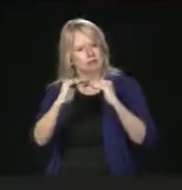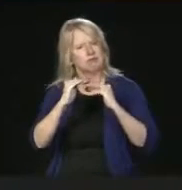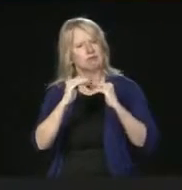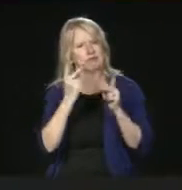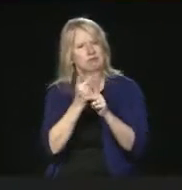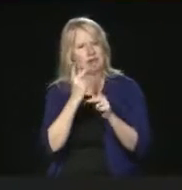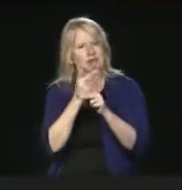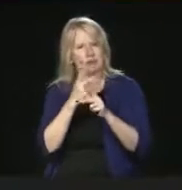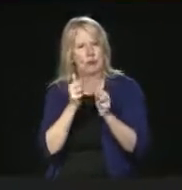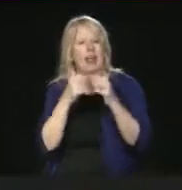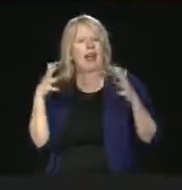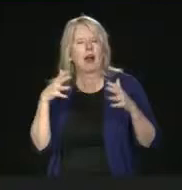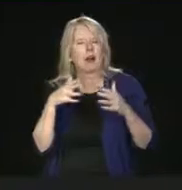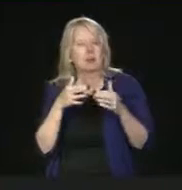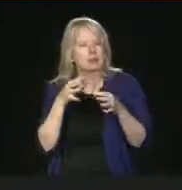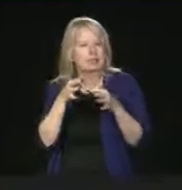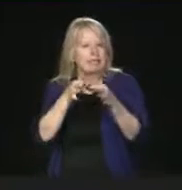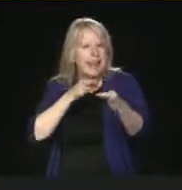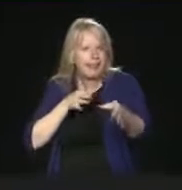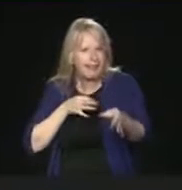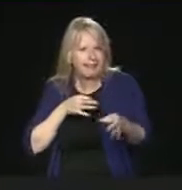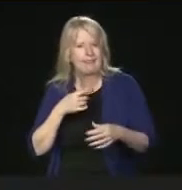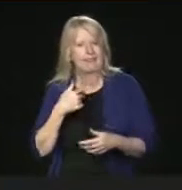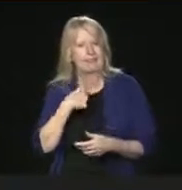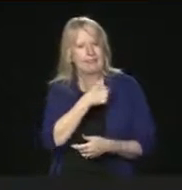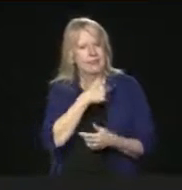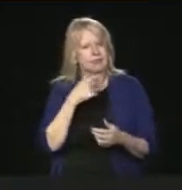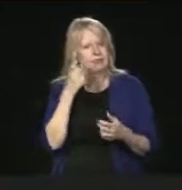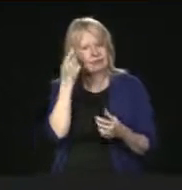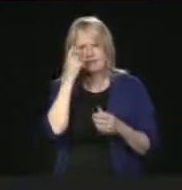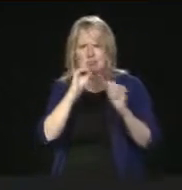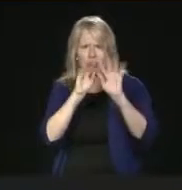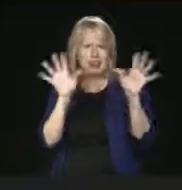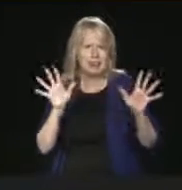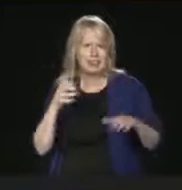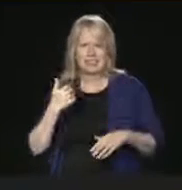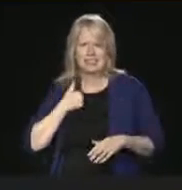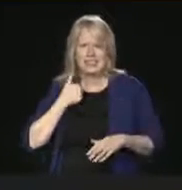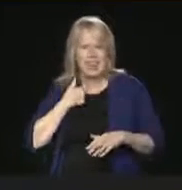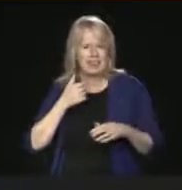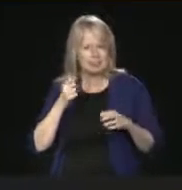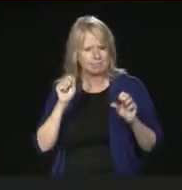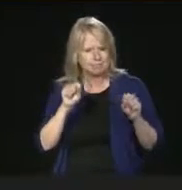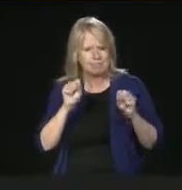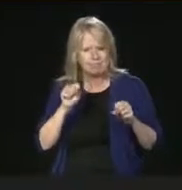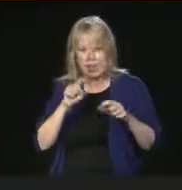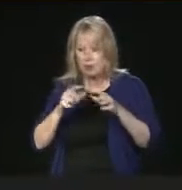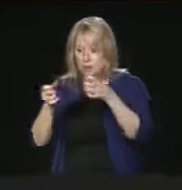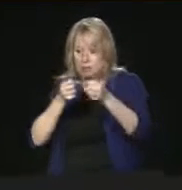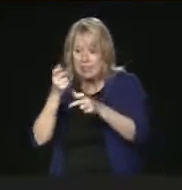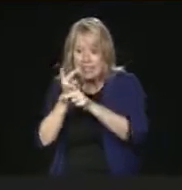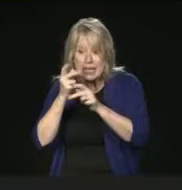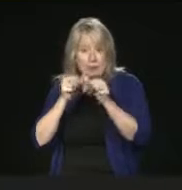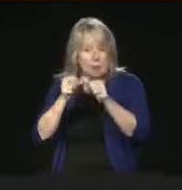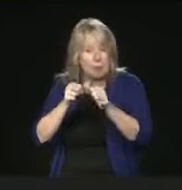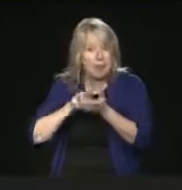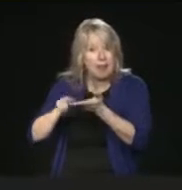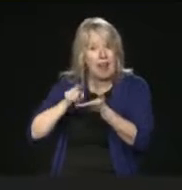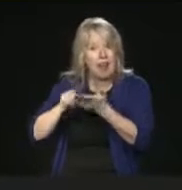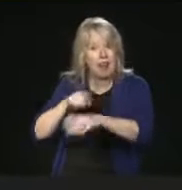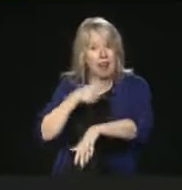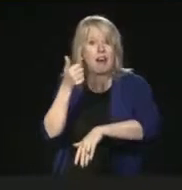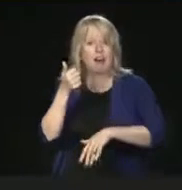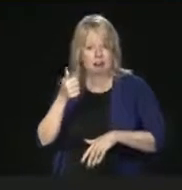much delay. Yes, it is obvious that companies that are able to keep people on the payroll longer will find